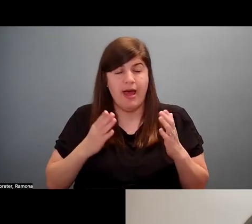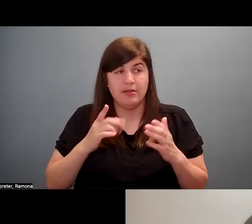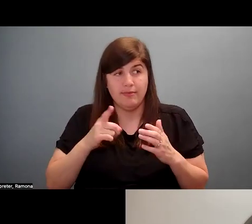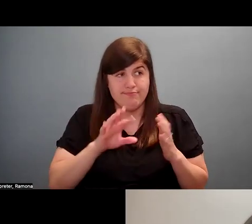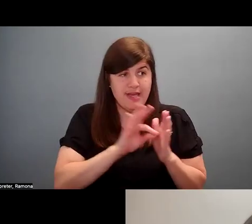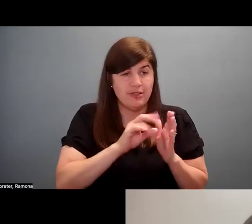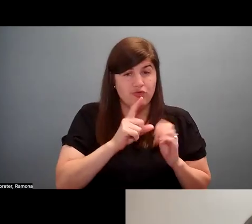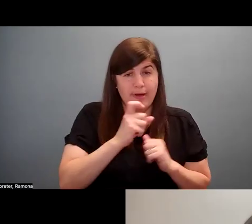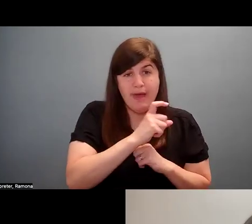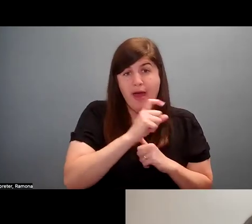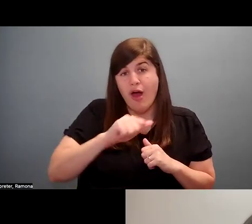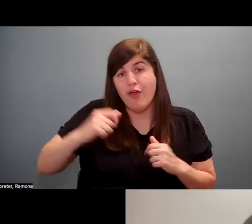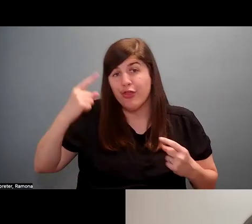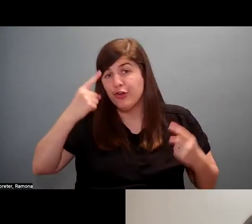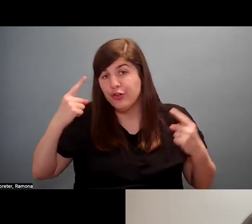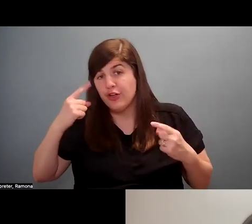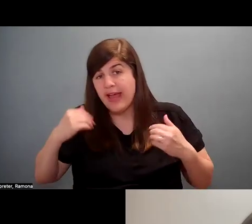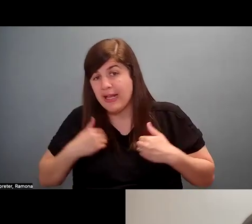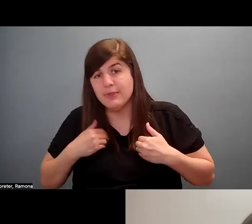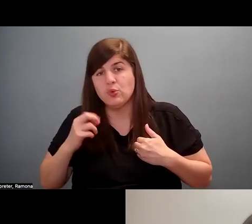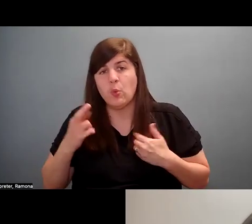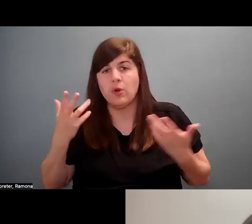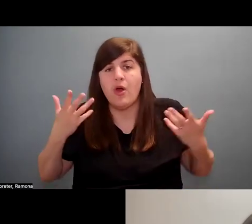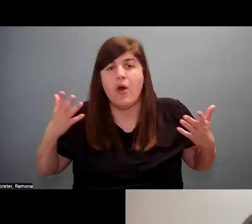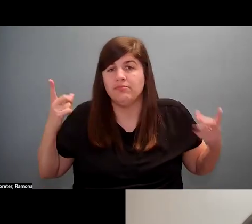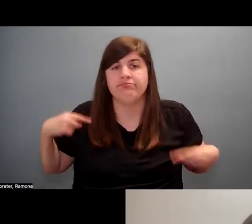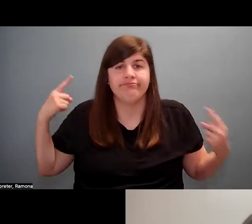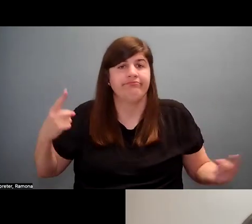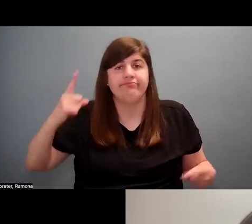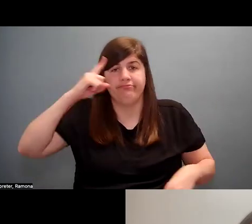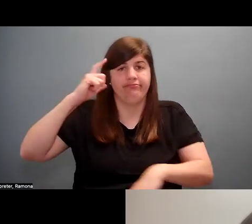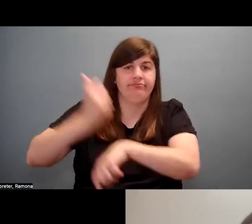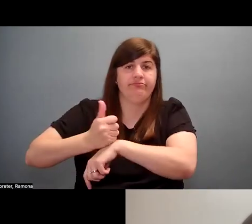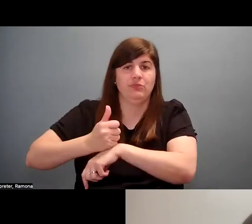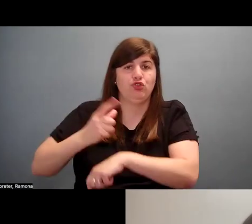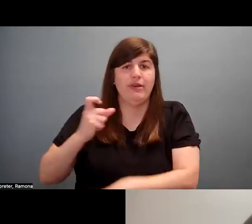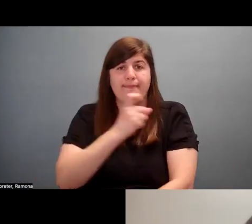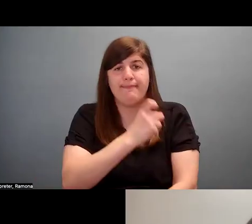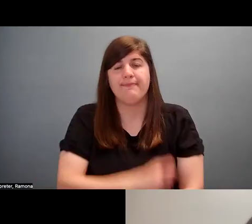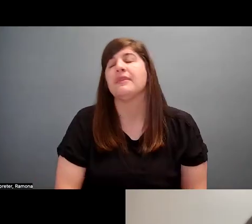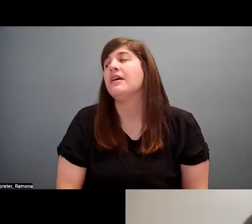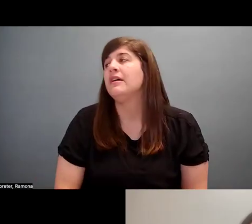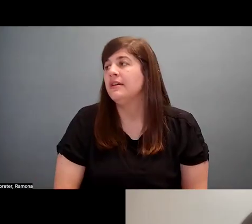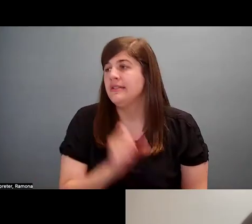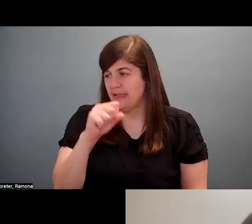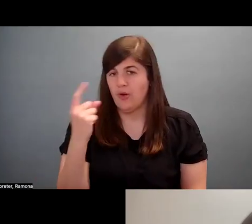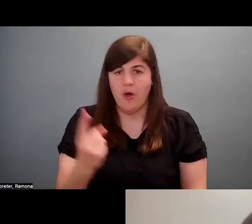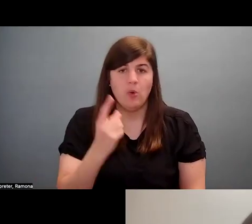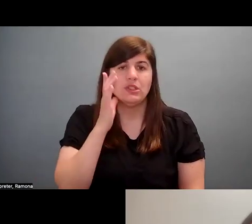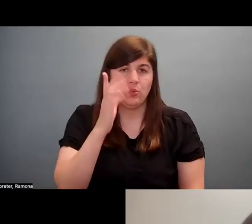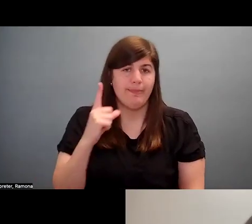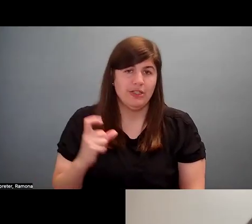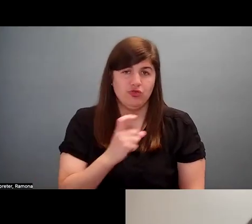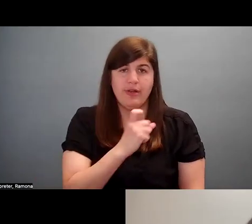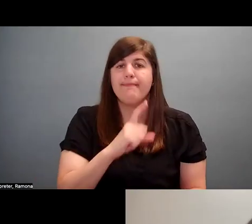that were like in consideration? Or was it like it's always going to be shrimp? Yes, for us, it's always going to be shrimp,